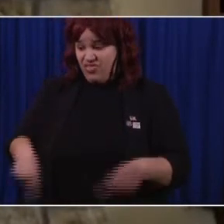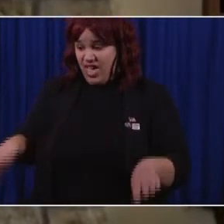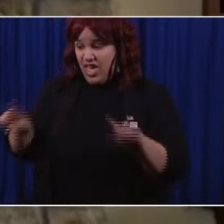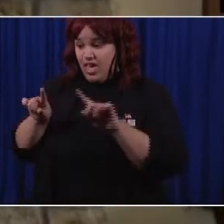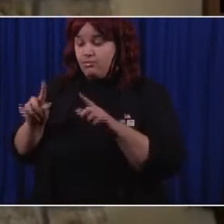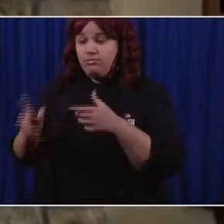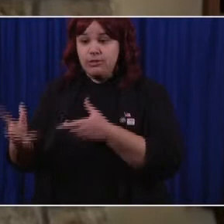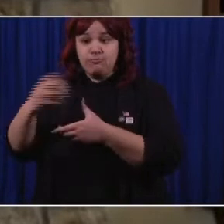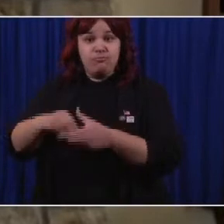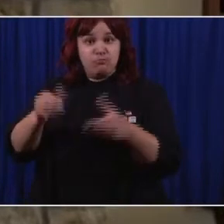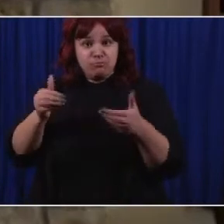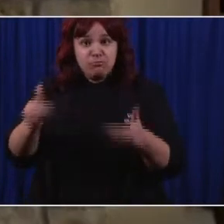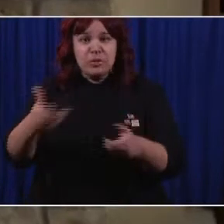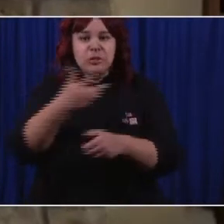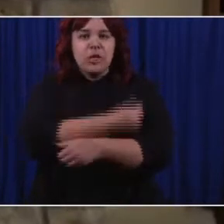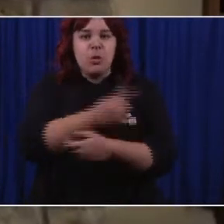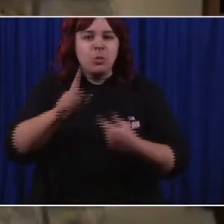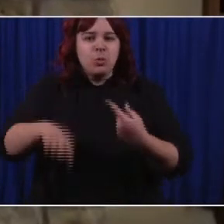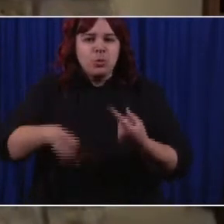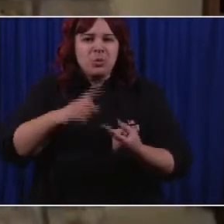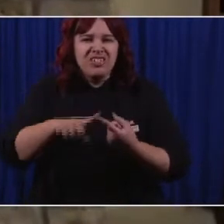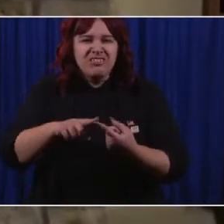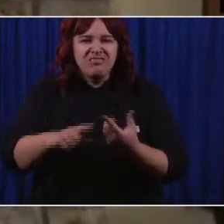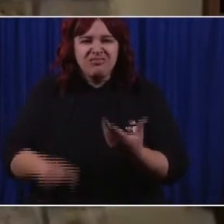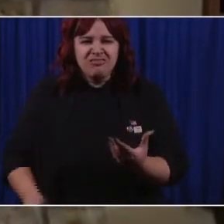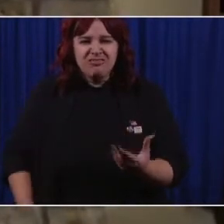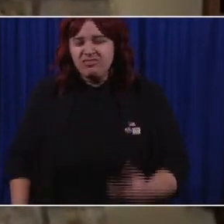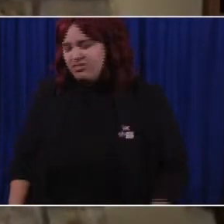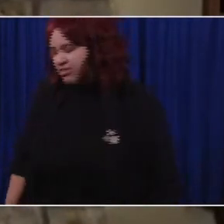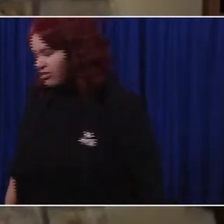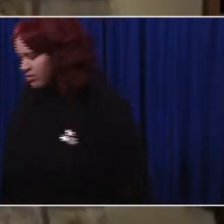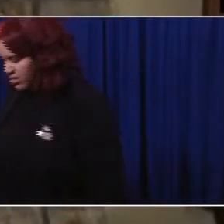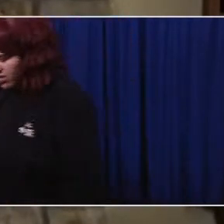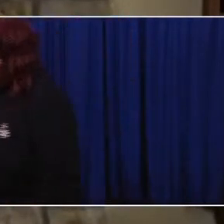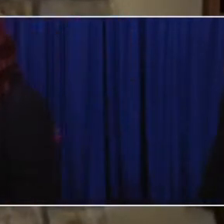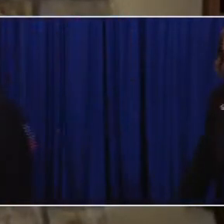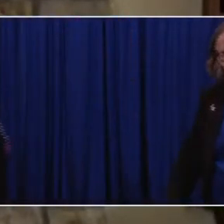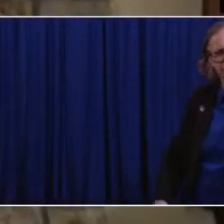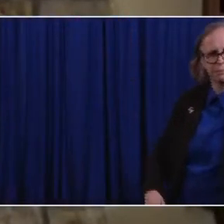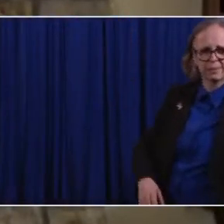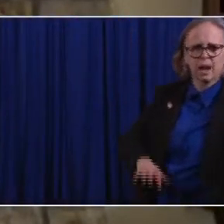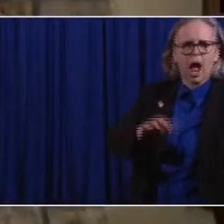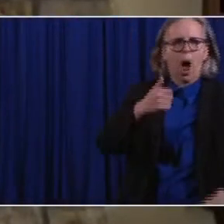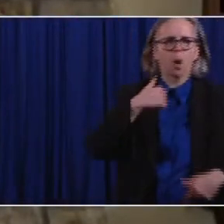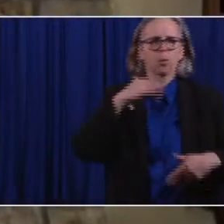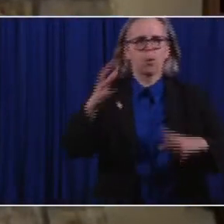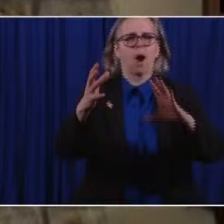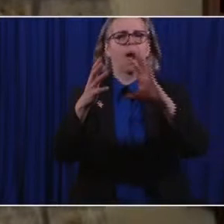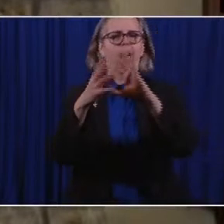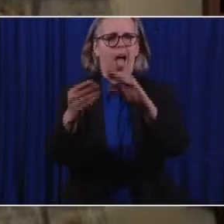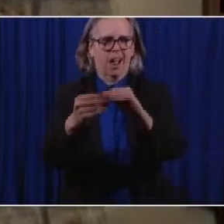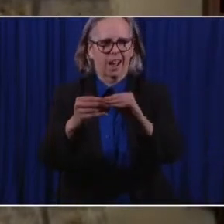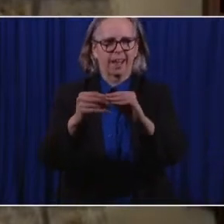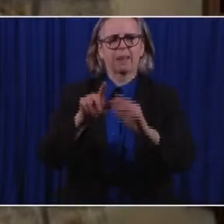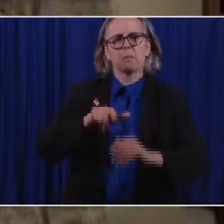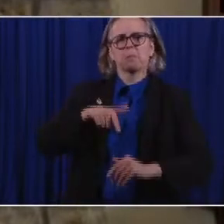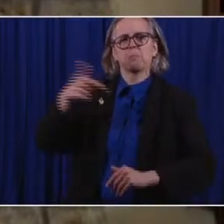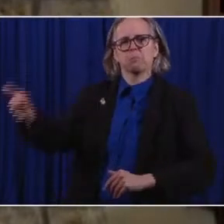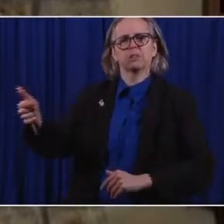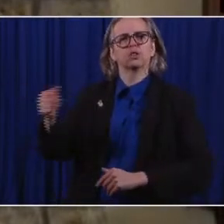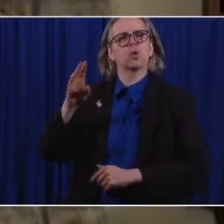Yeah. are they going to be in the? Yeah, let me start the answer, and I'll refer to Bruce for a